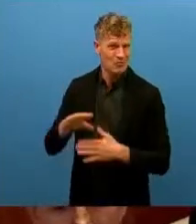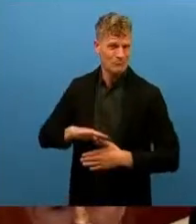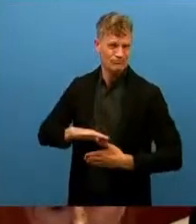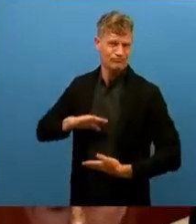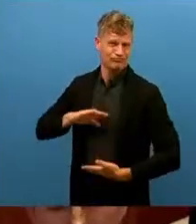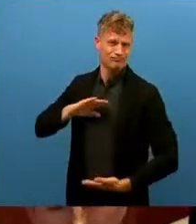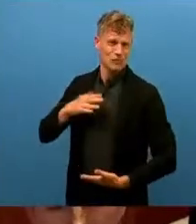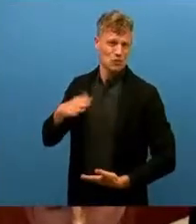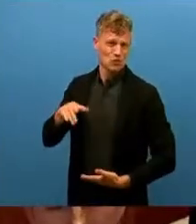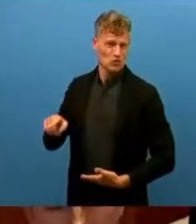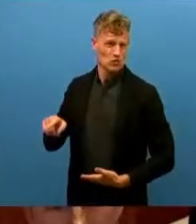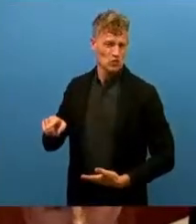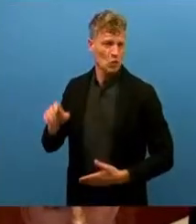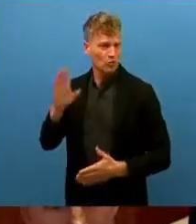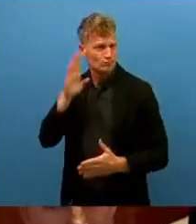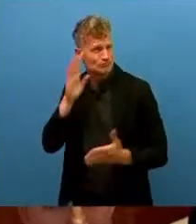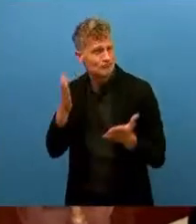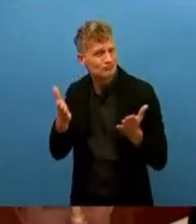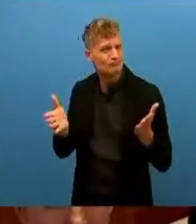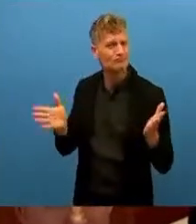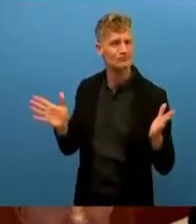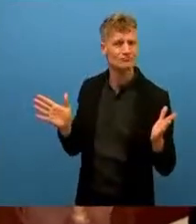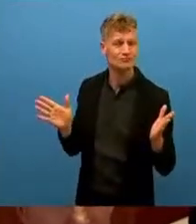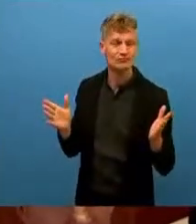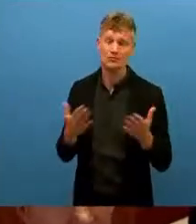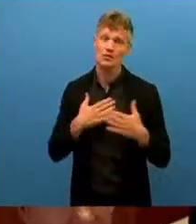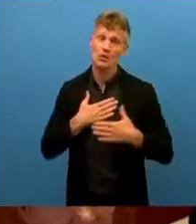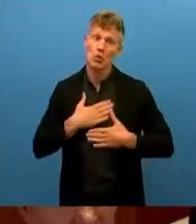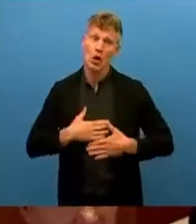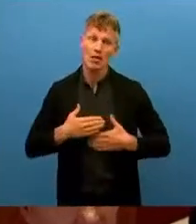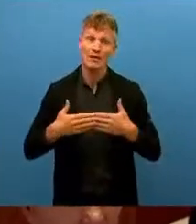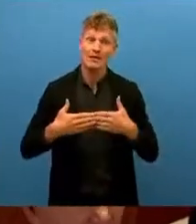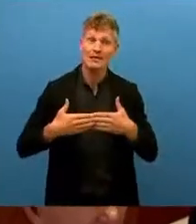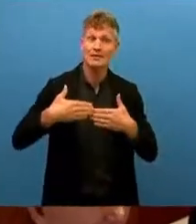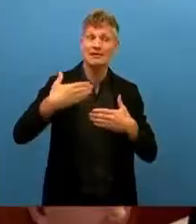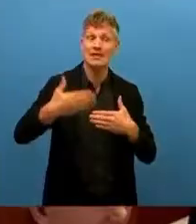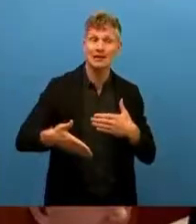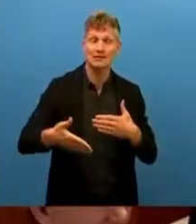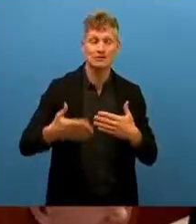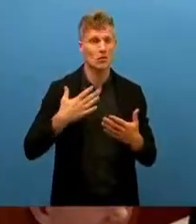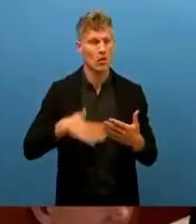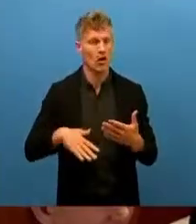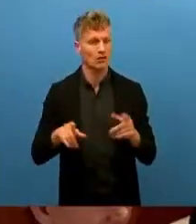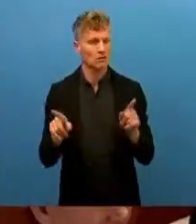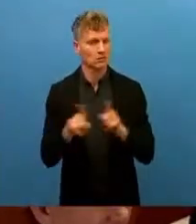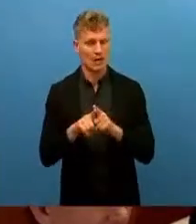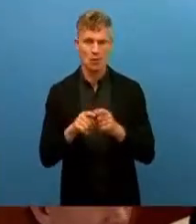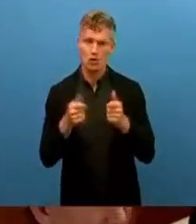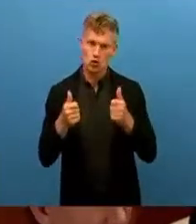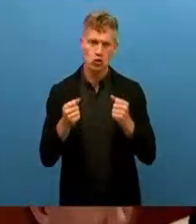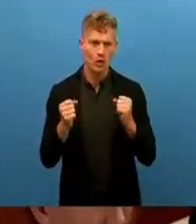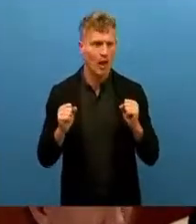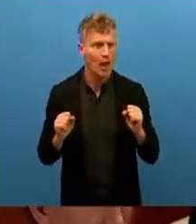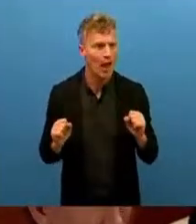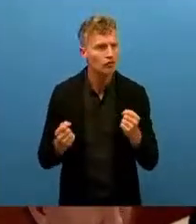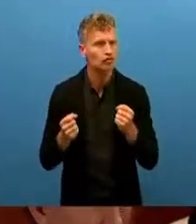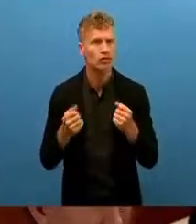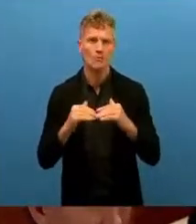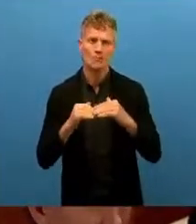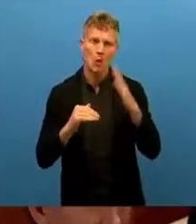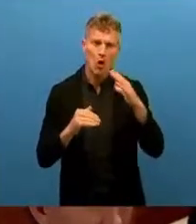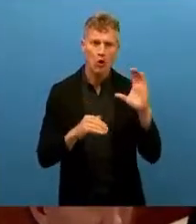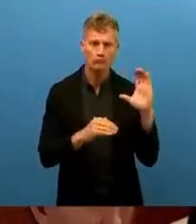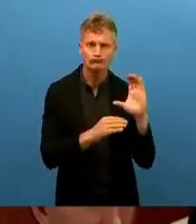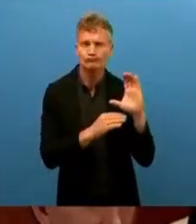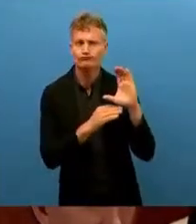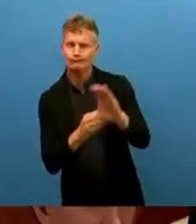next steps in this journey are guided by affirmative actions, adequate resourcing, institutional support, and most